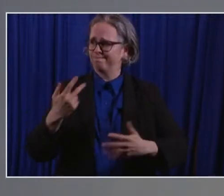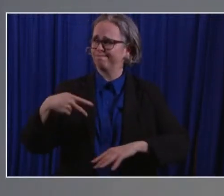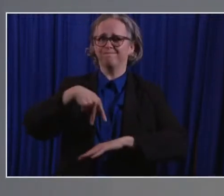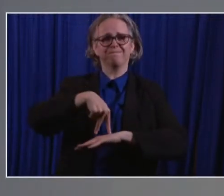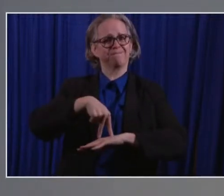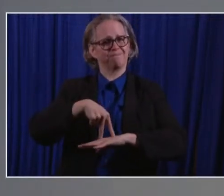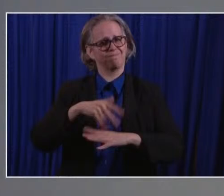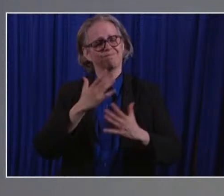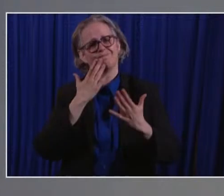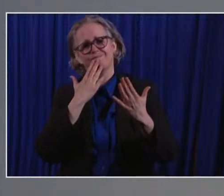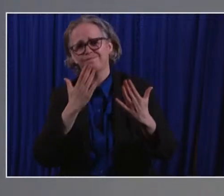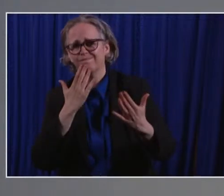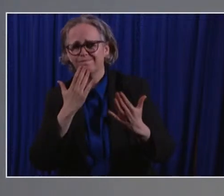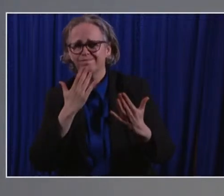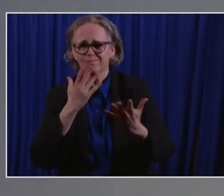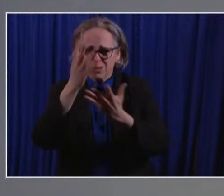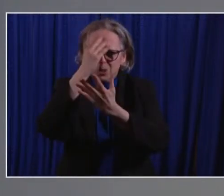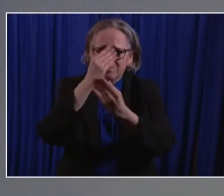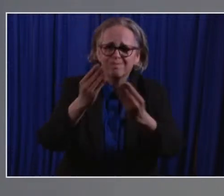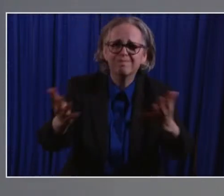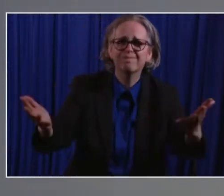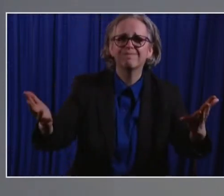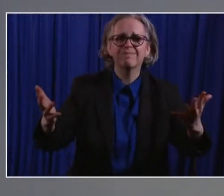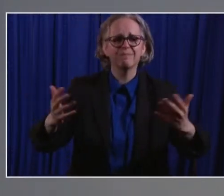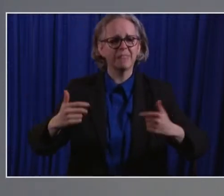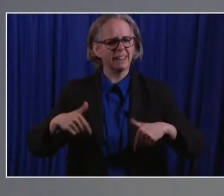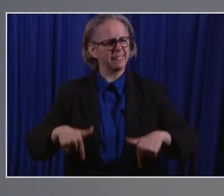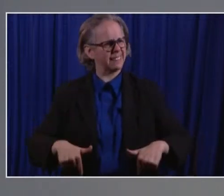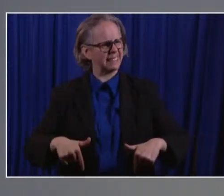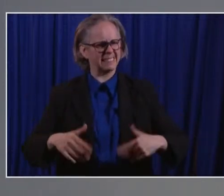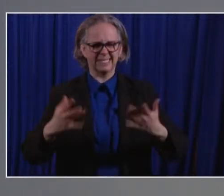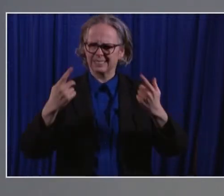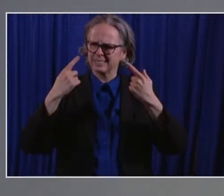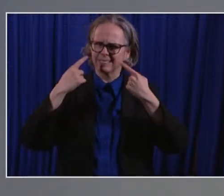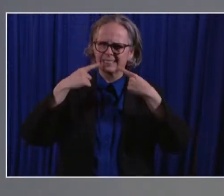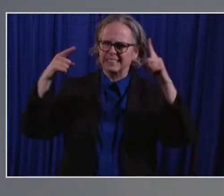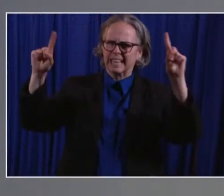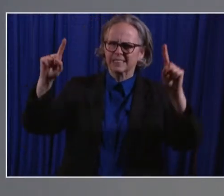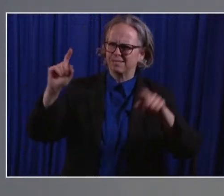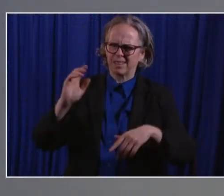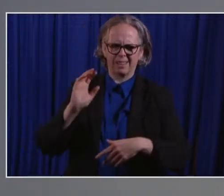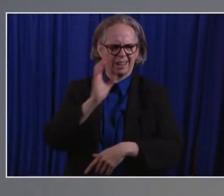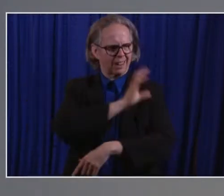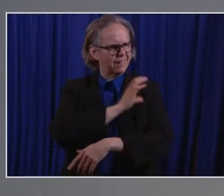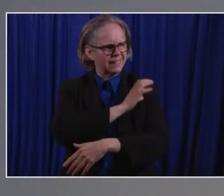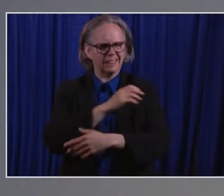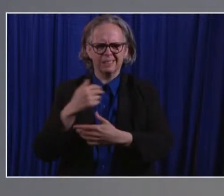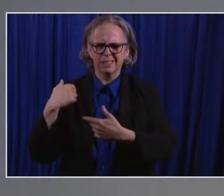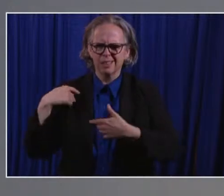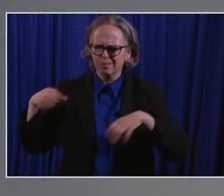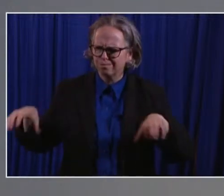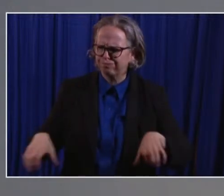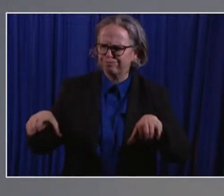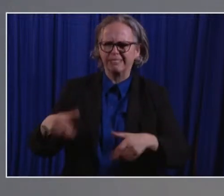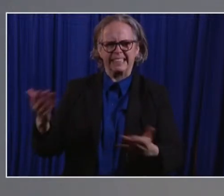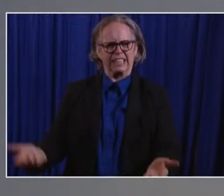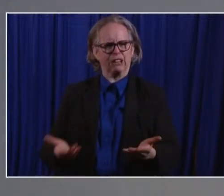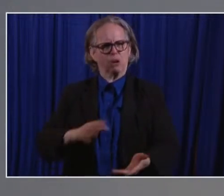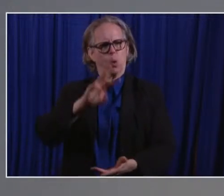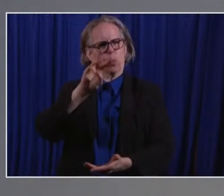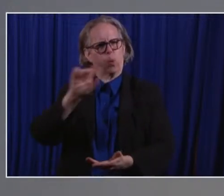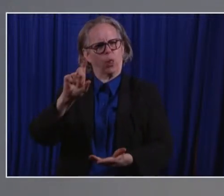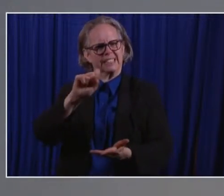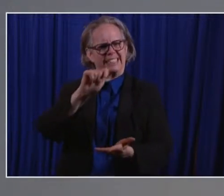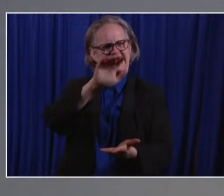news about extending our successful mass vaccination clinic here at Wolstein Center. Governor DeWine, thank you for